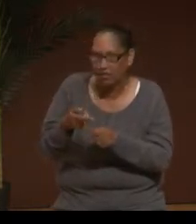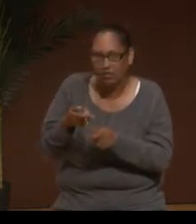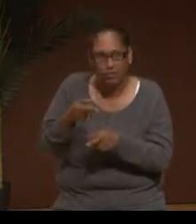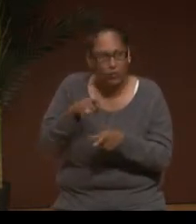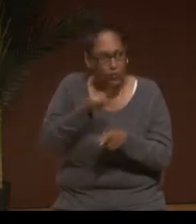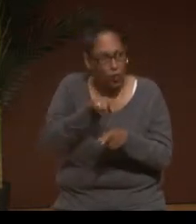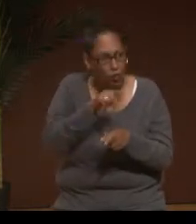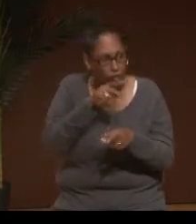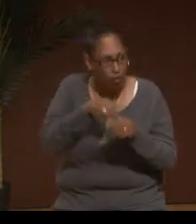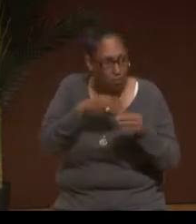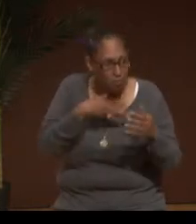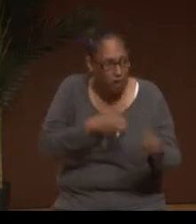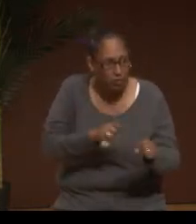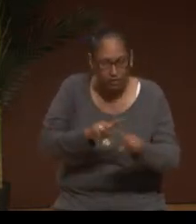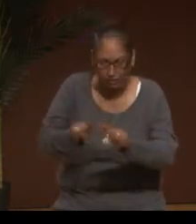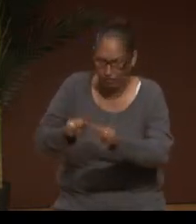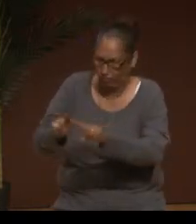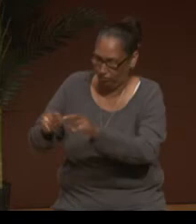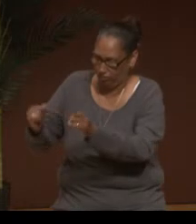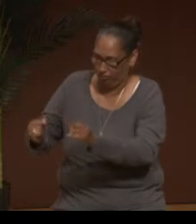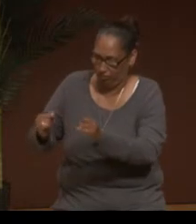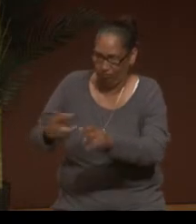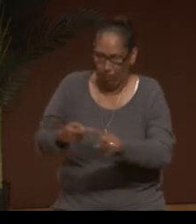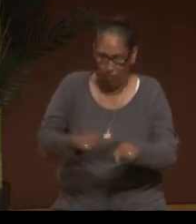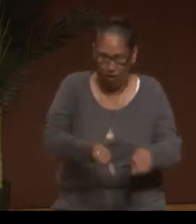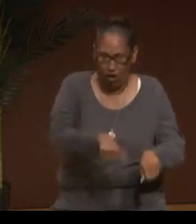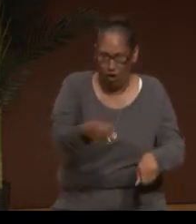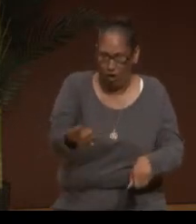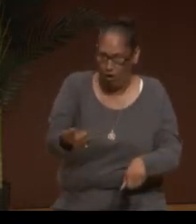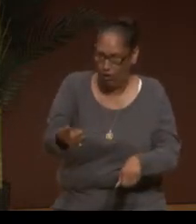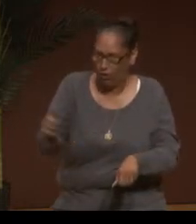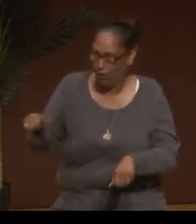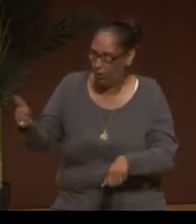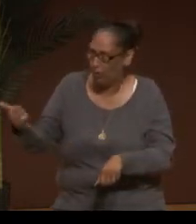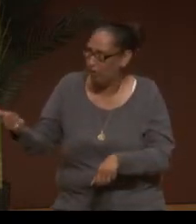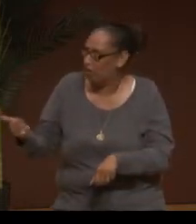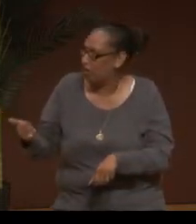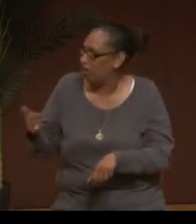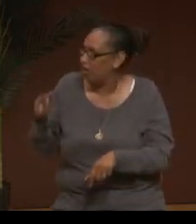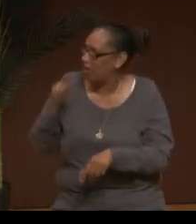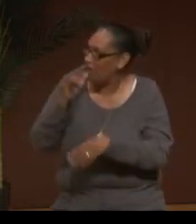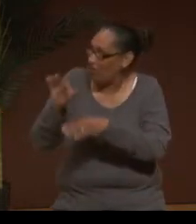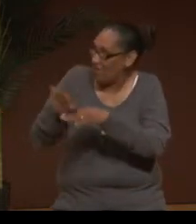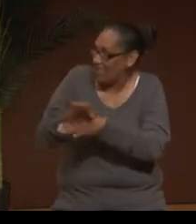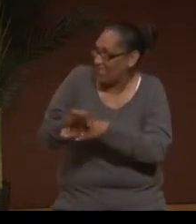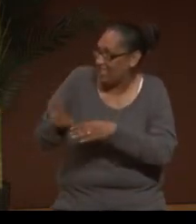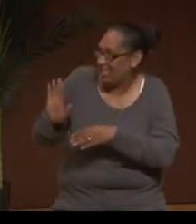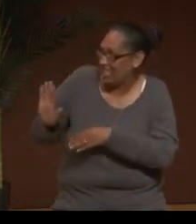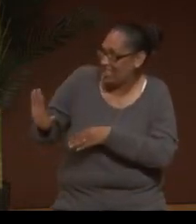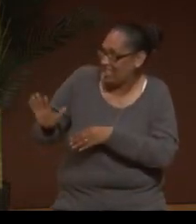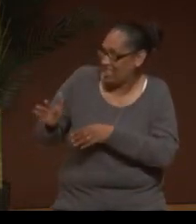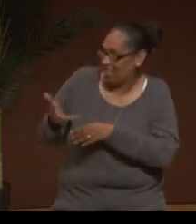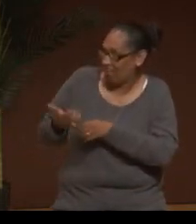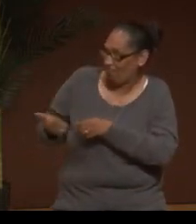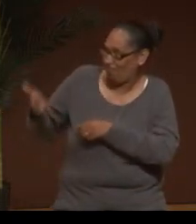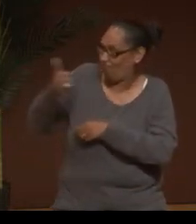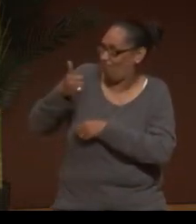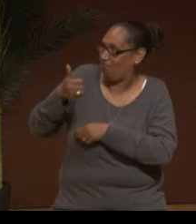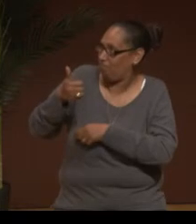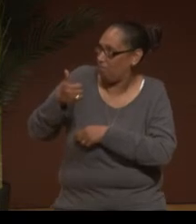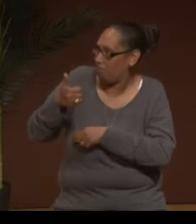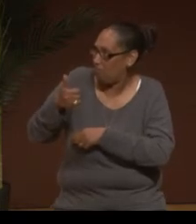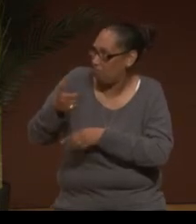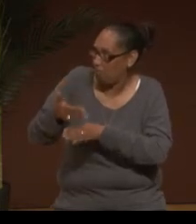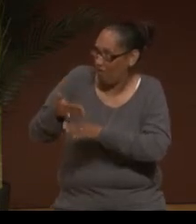to differentiate themselves from others and to create hierarchies that facilitated their conquests of other lands and peoples.